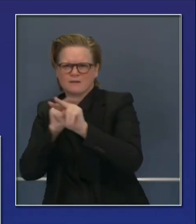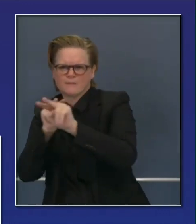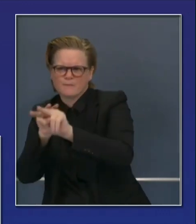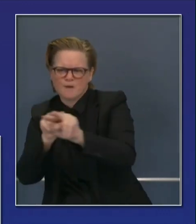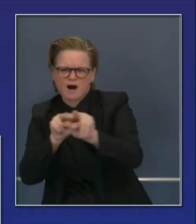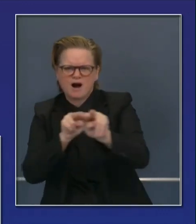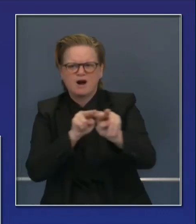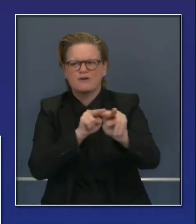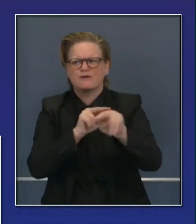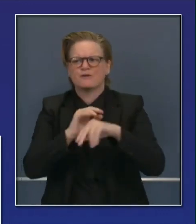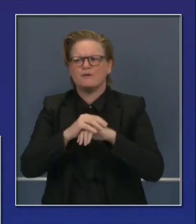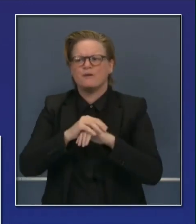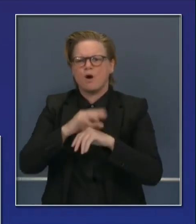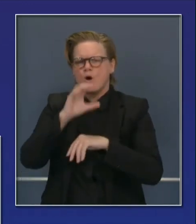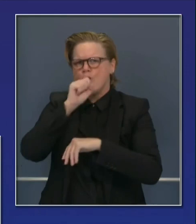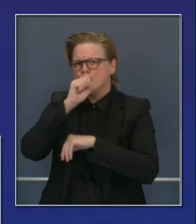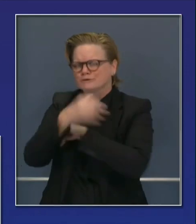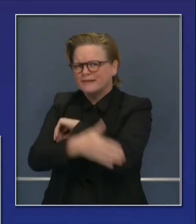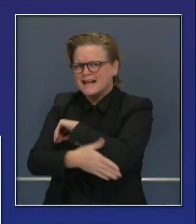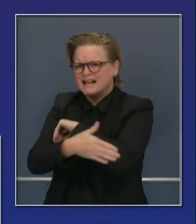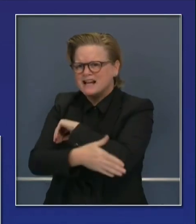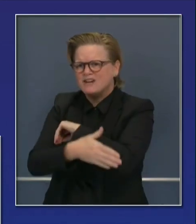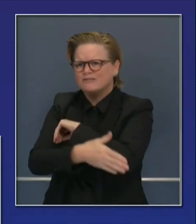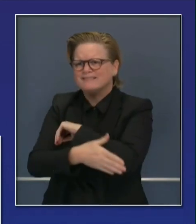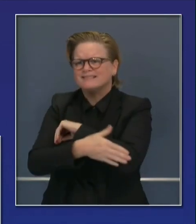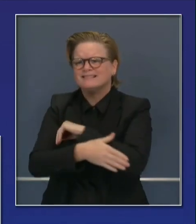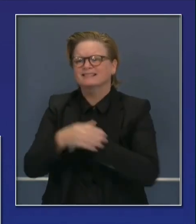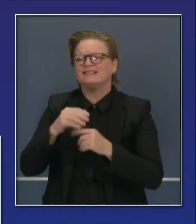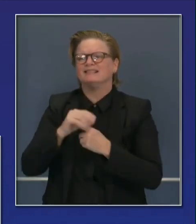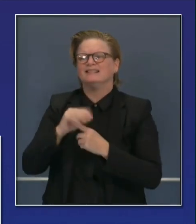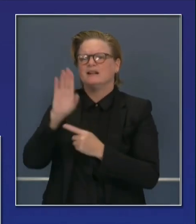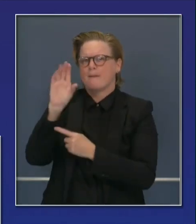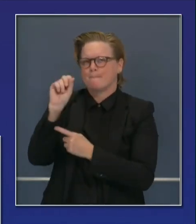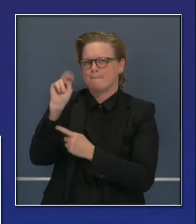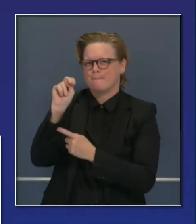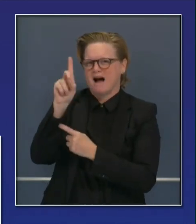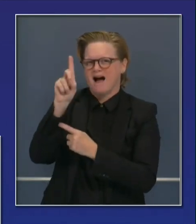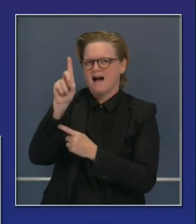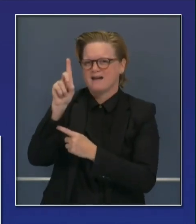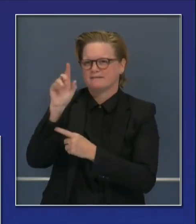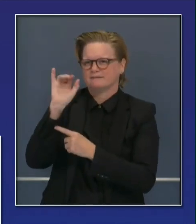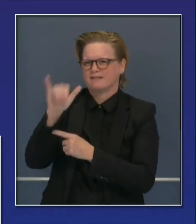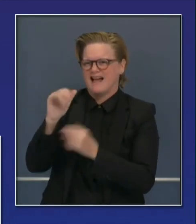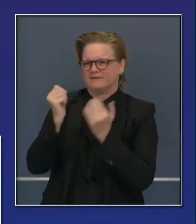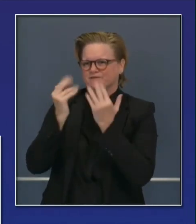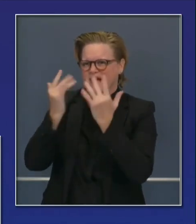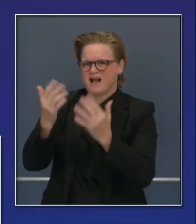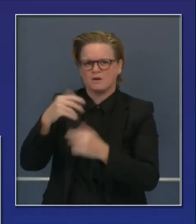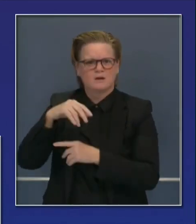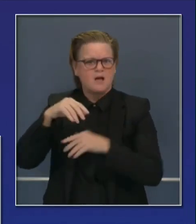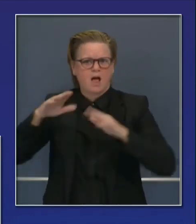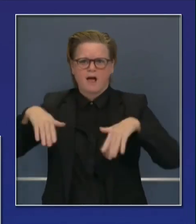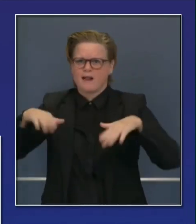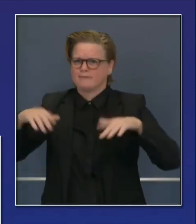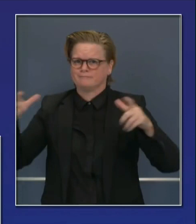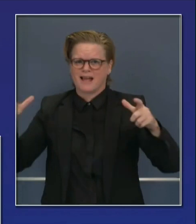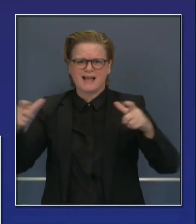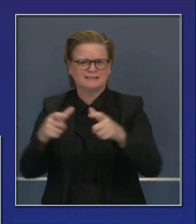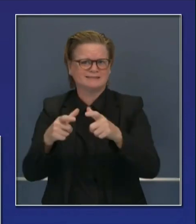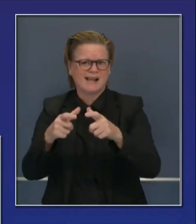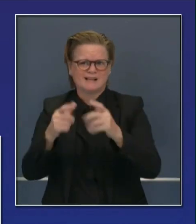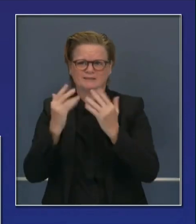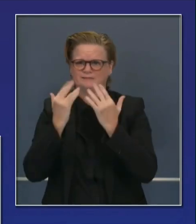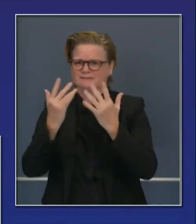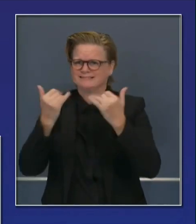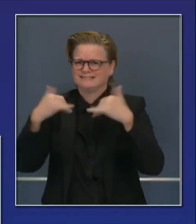particular in Orange County, the Bond fire. It's 0% contained, 6,600 acres. We did receive, and I want